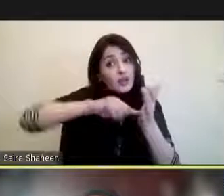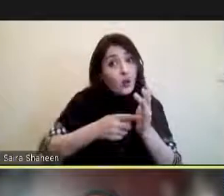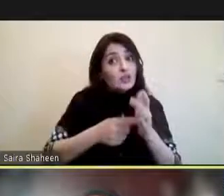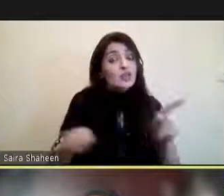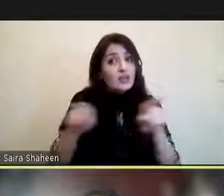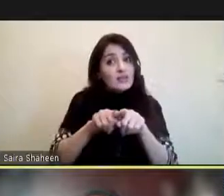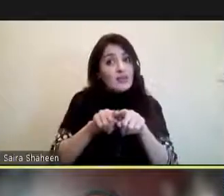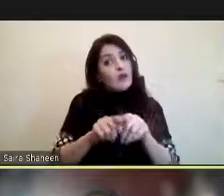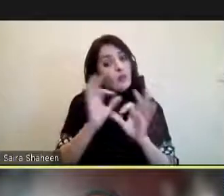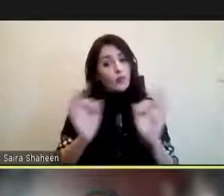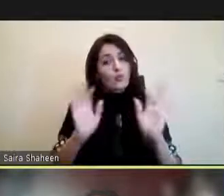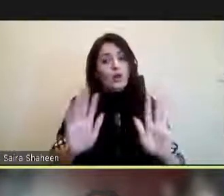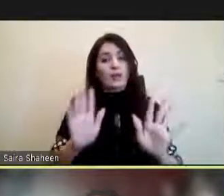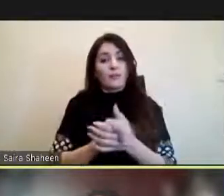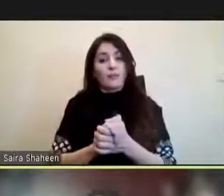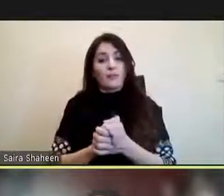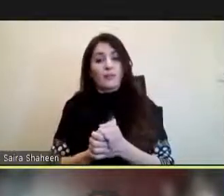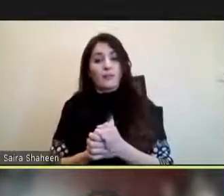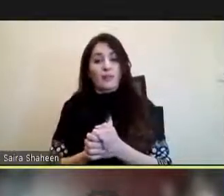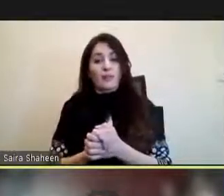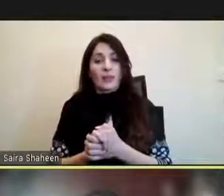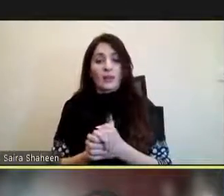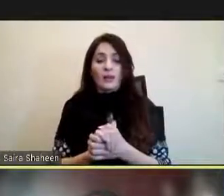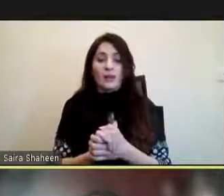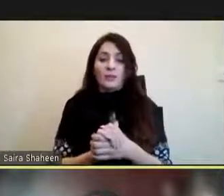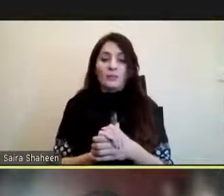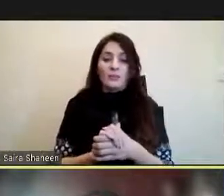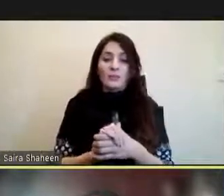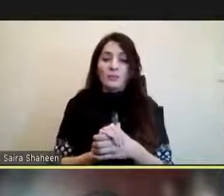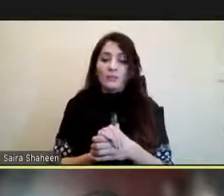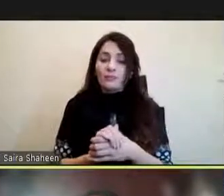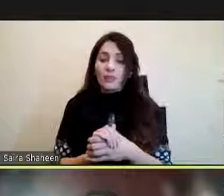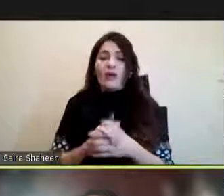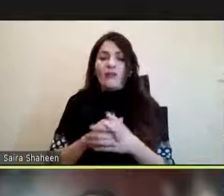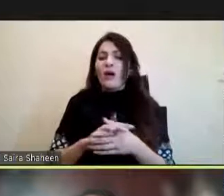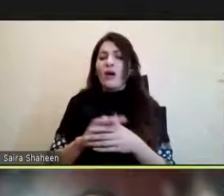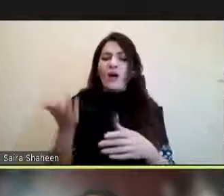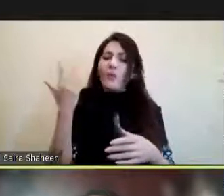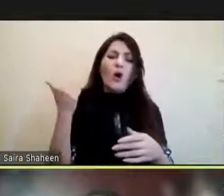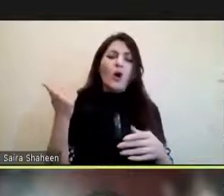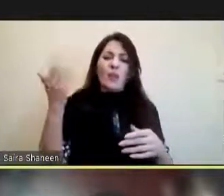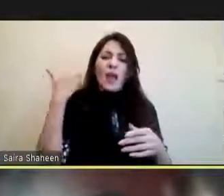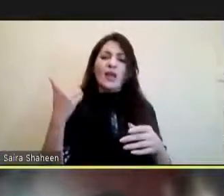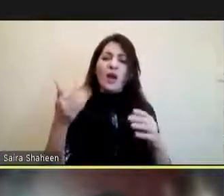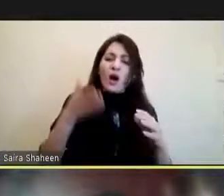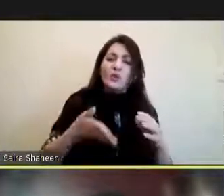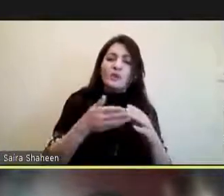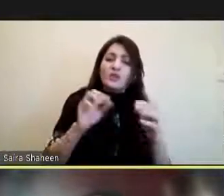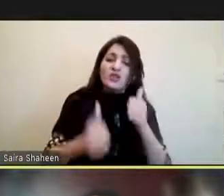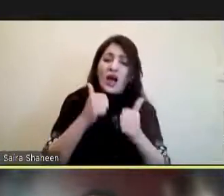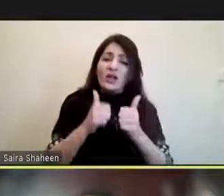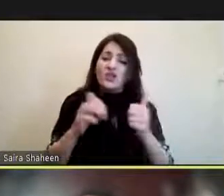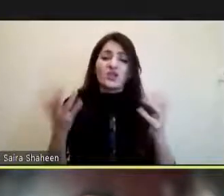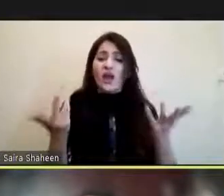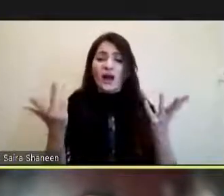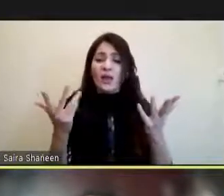disabilities worldwide. There was very little evidence so far on the nexus of mobile and disability. And our